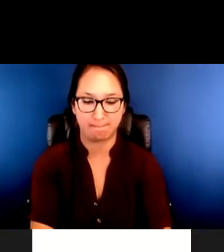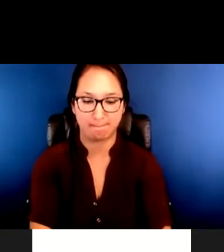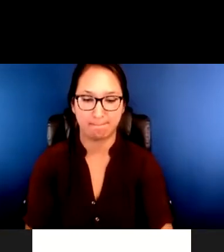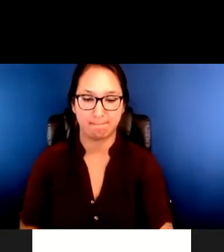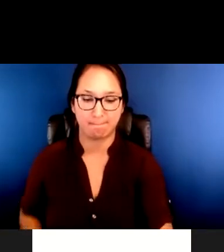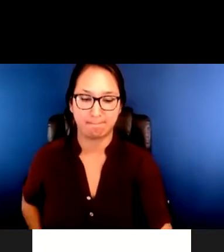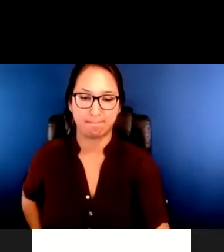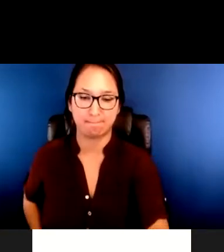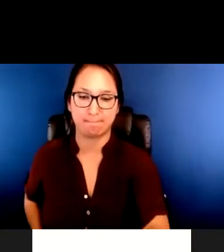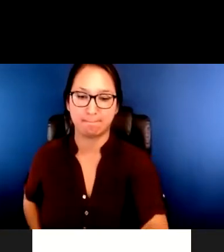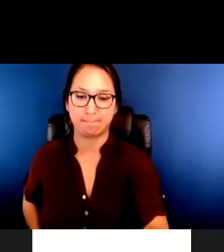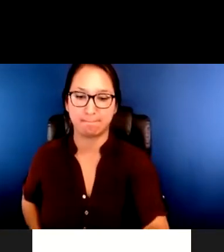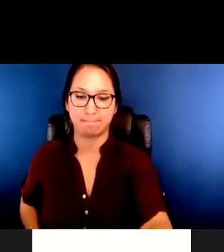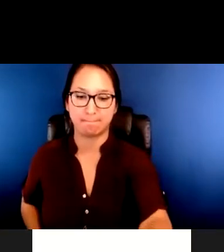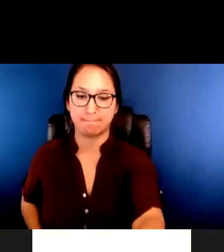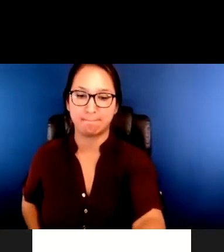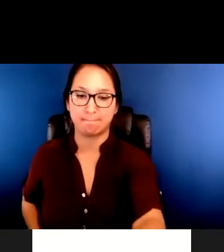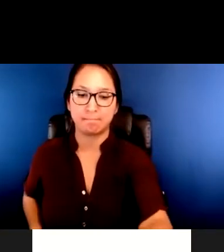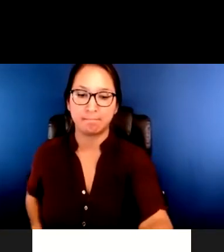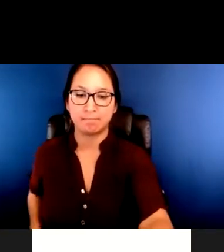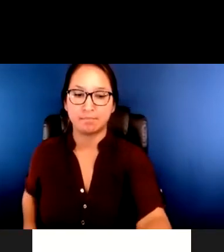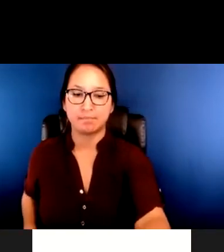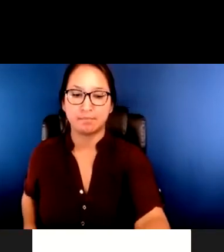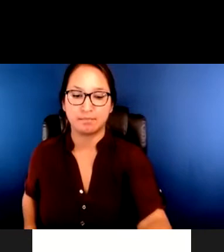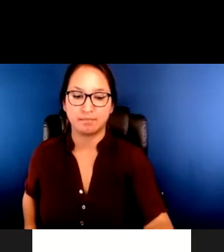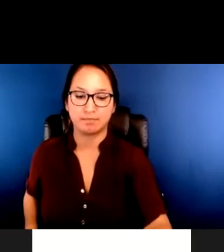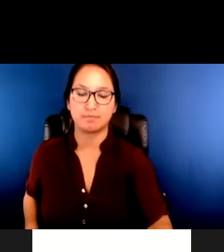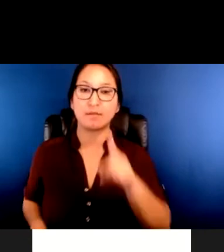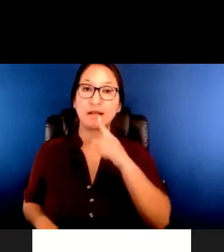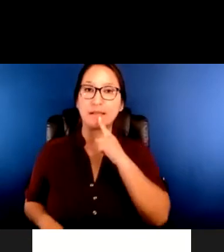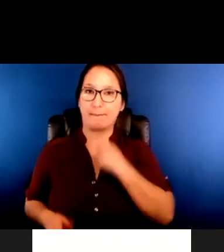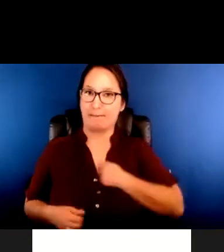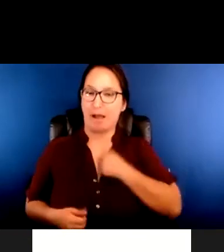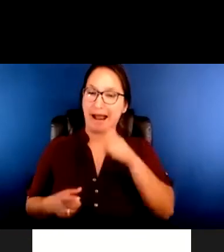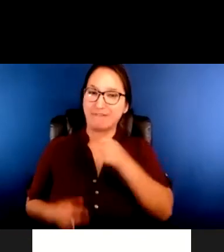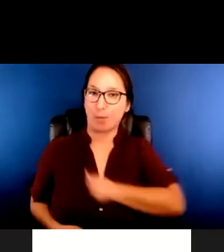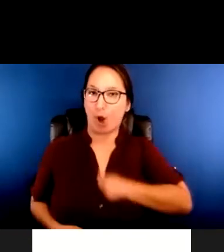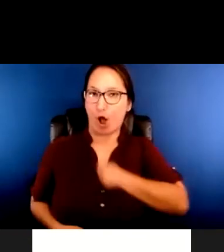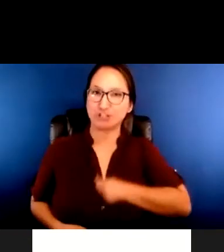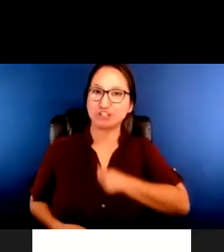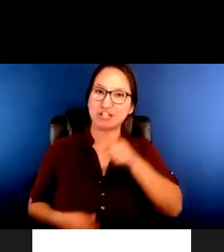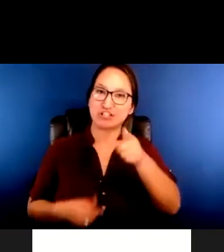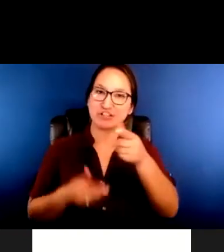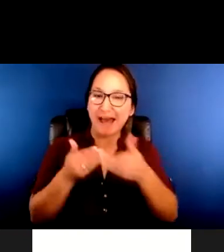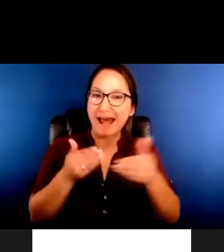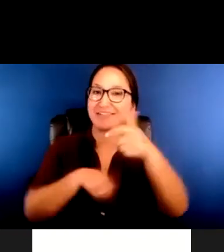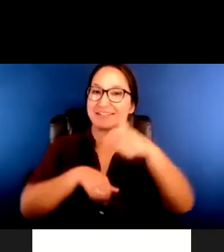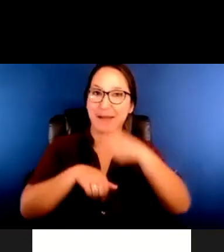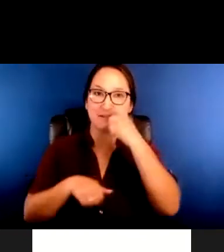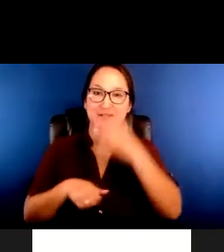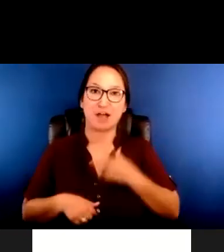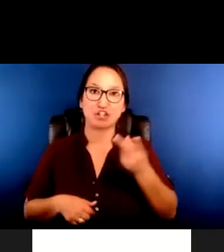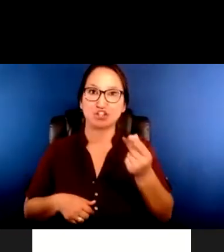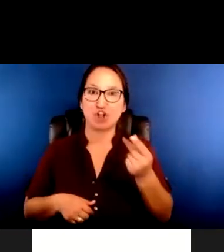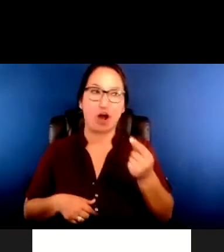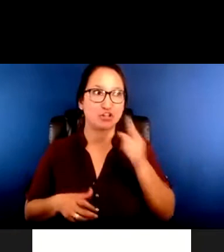Yeah, and let me apologize ahead of time because my dogs are freaking out why I haven't taken them on a walk yet, and I'm home. So if they